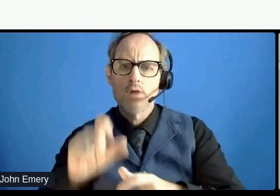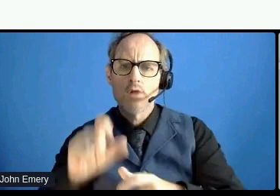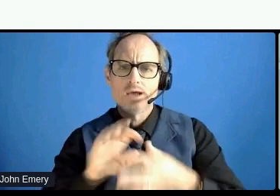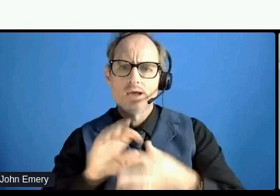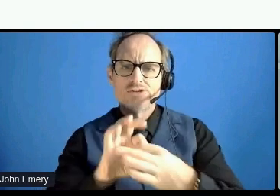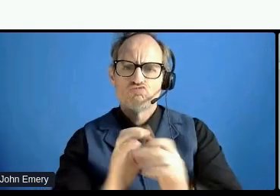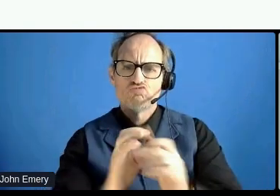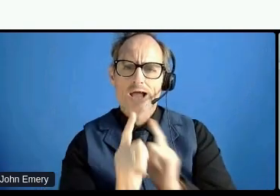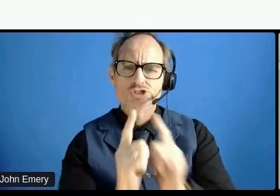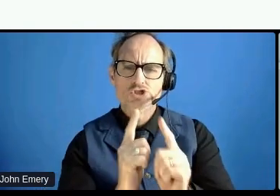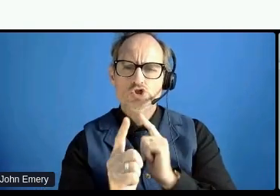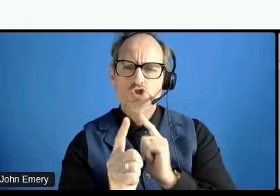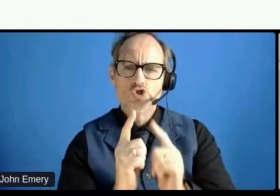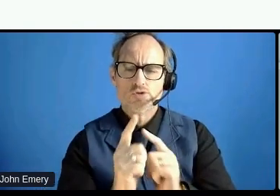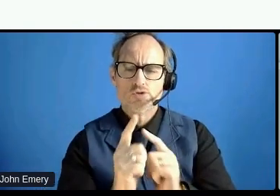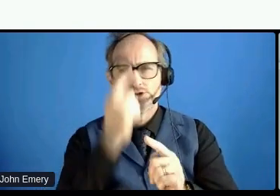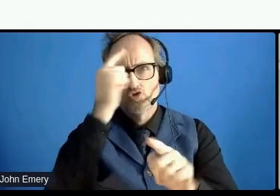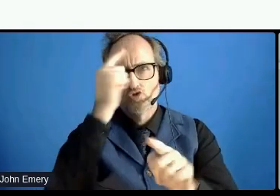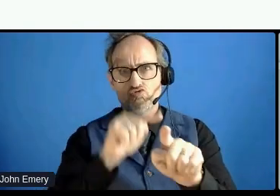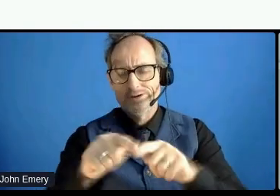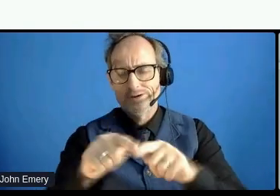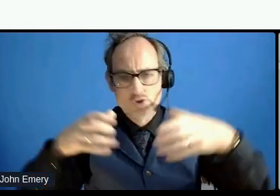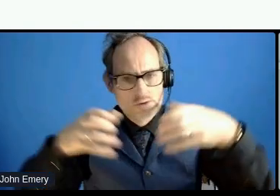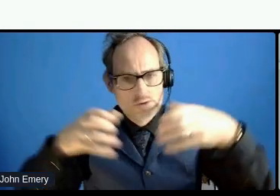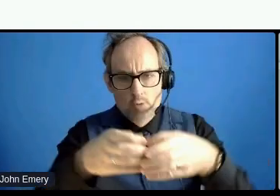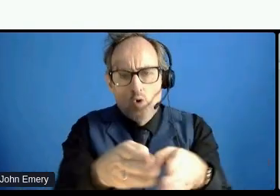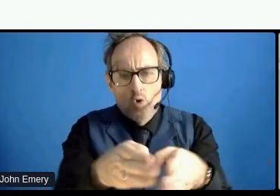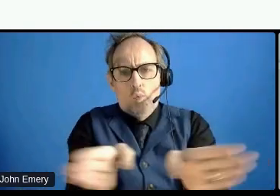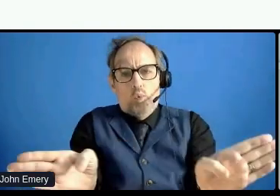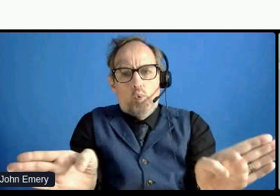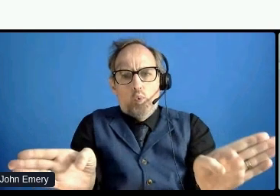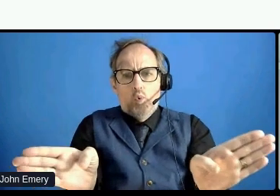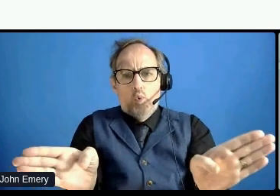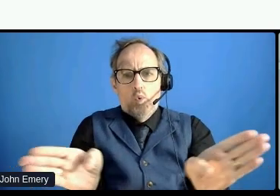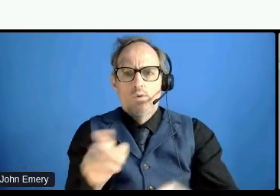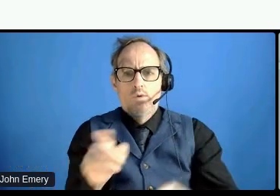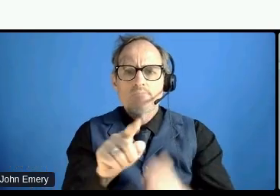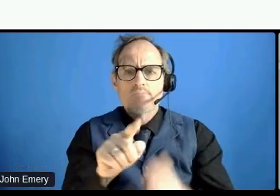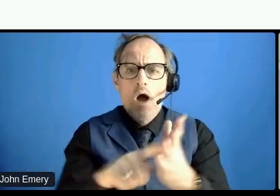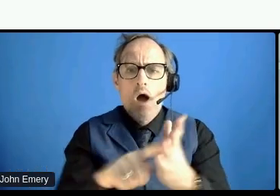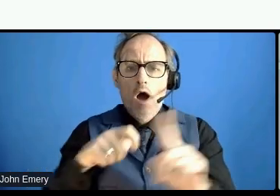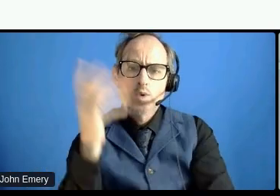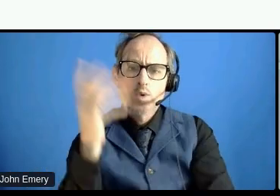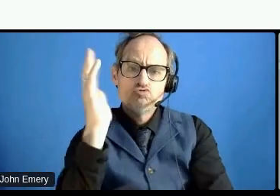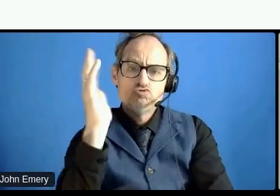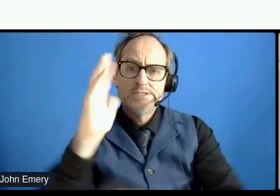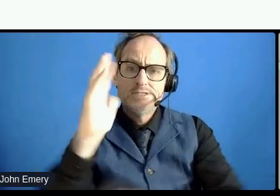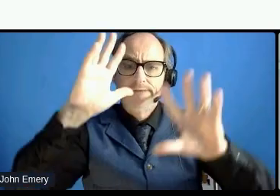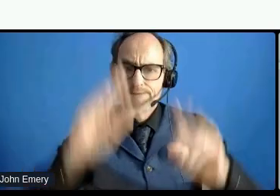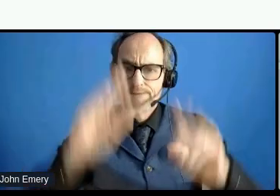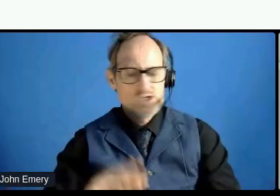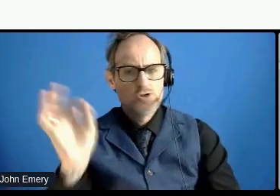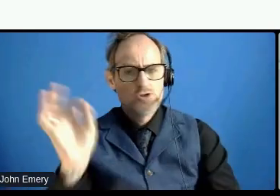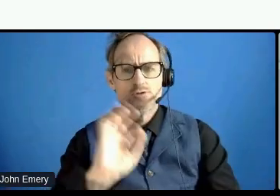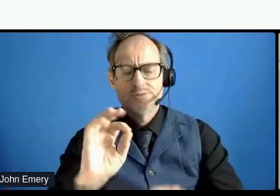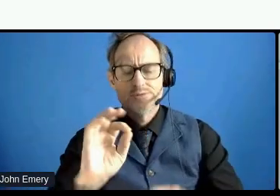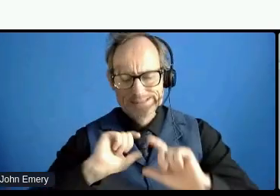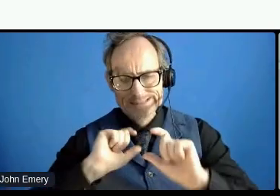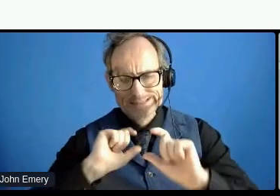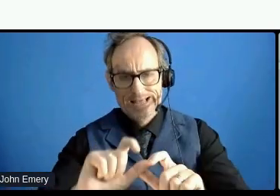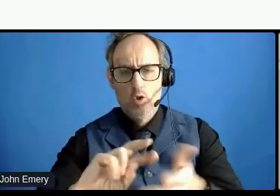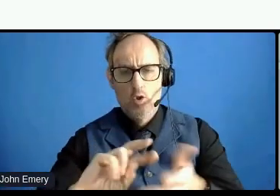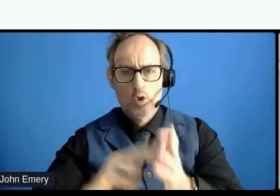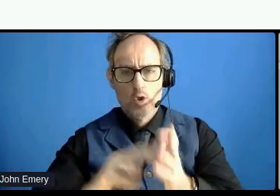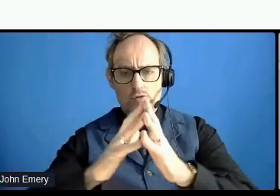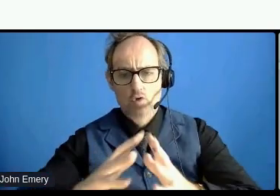mind. So level 4 is not the end. So the oak tree organisations continue to grow and react to the changing